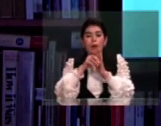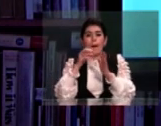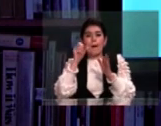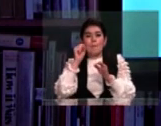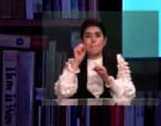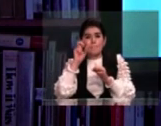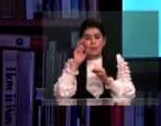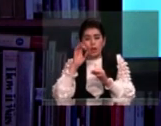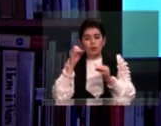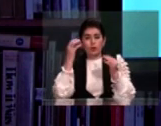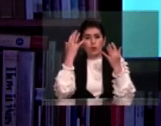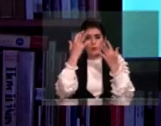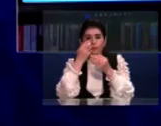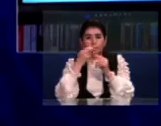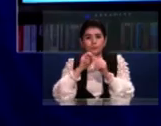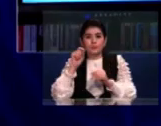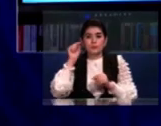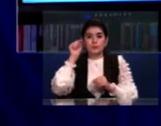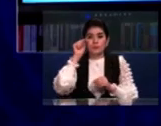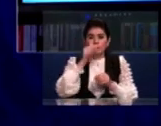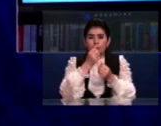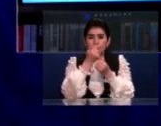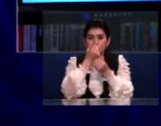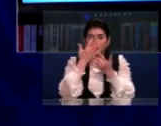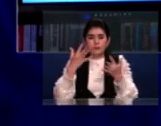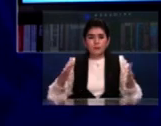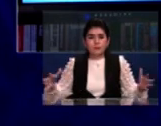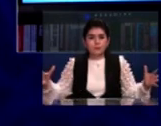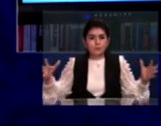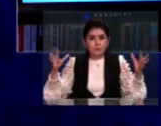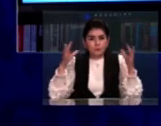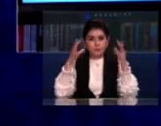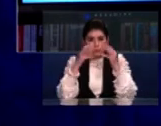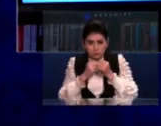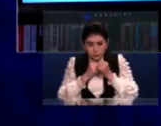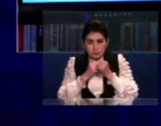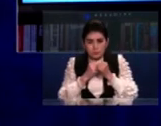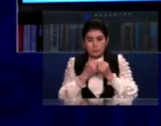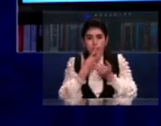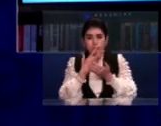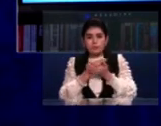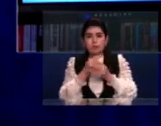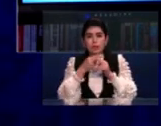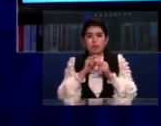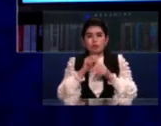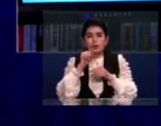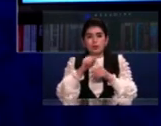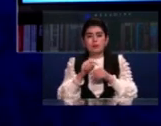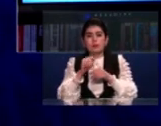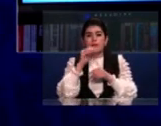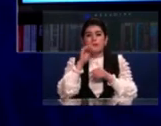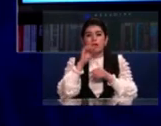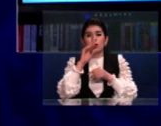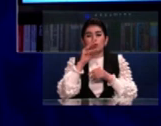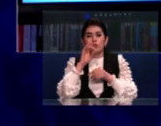Absolyut qora sir desa, tushgan yorug'likni butunlay hammasini o'ziga yutadi. Shu usulda